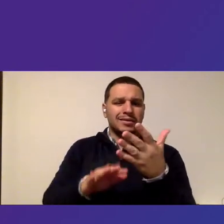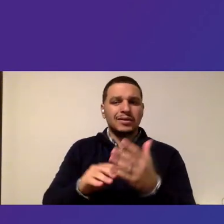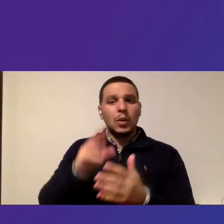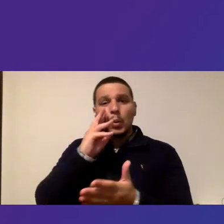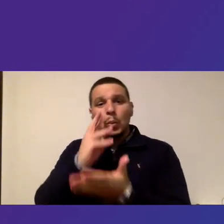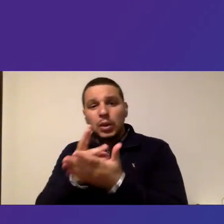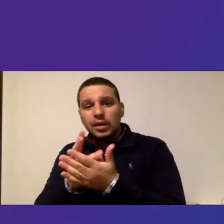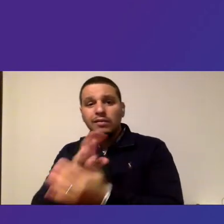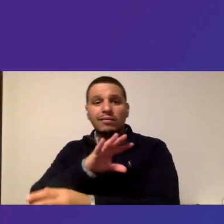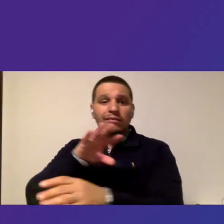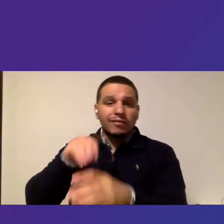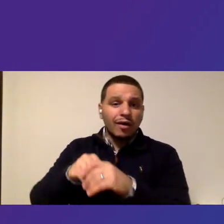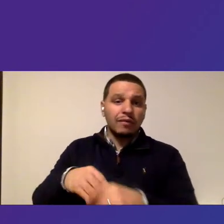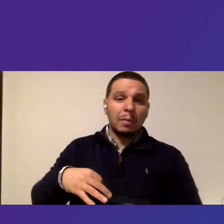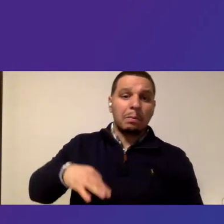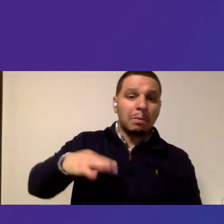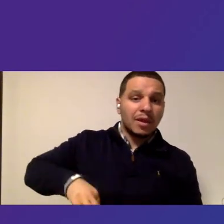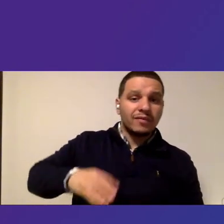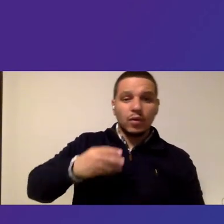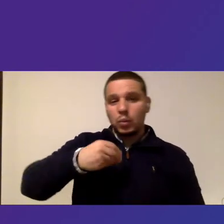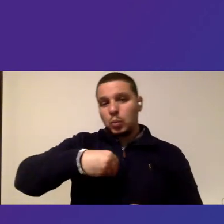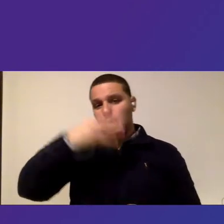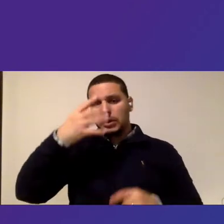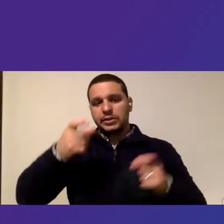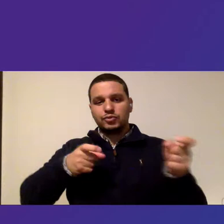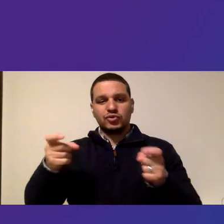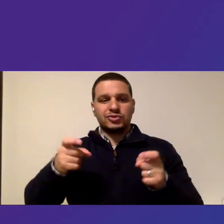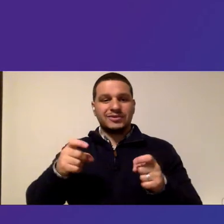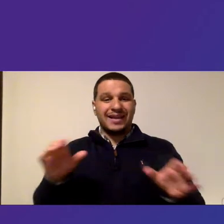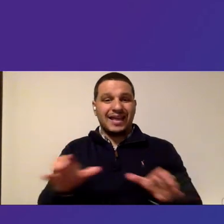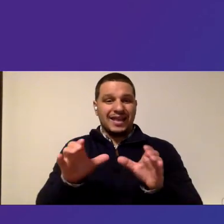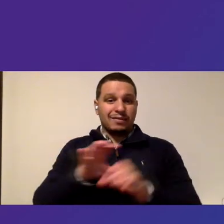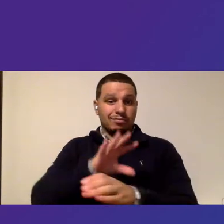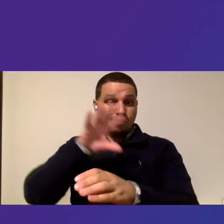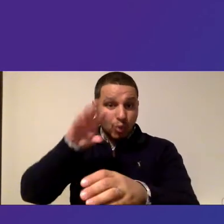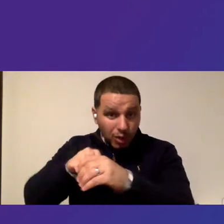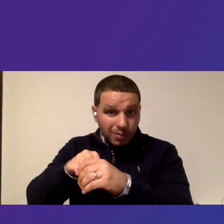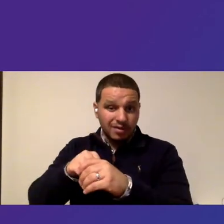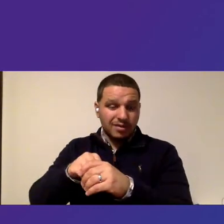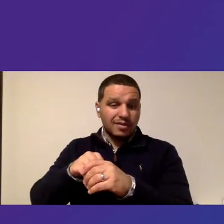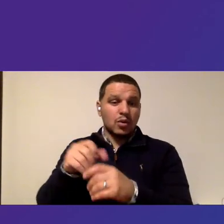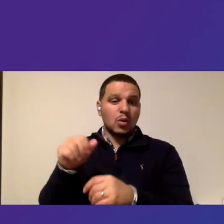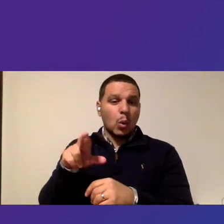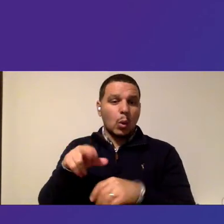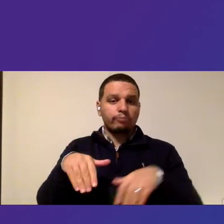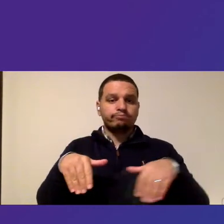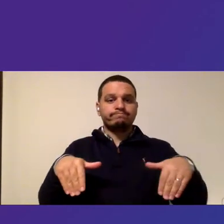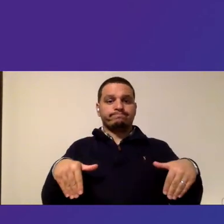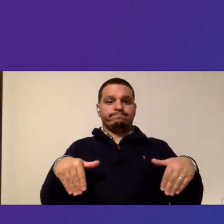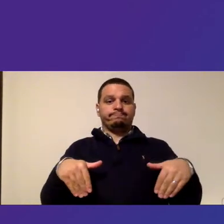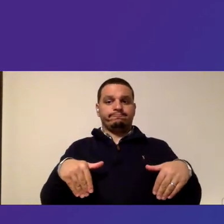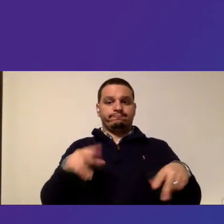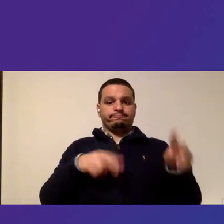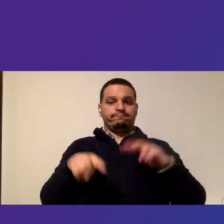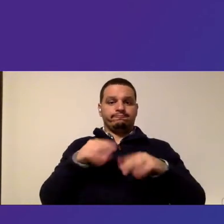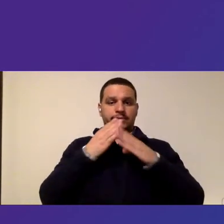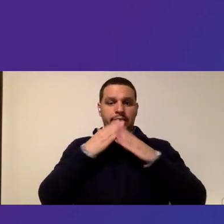witnesses, and beneficiaries of white supremacy who have actively participated in or stood by and observed in